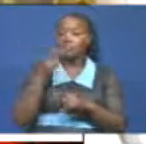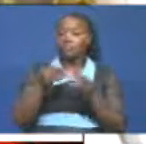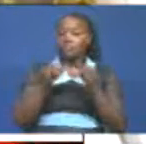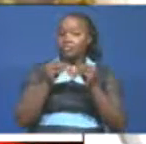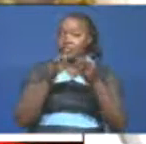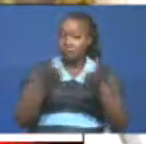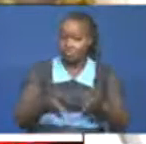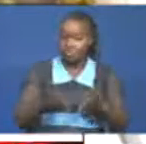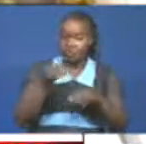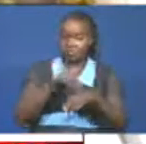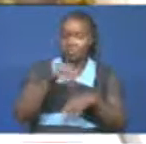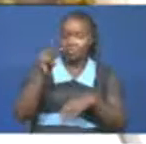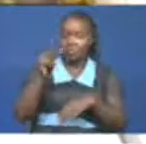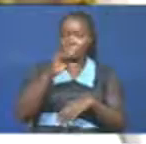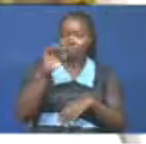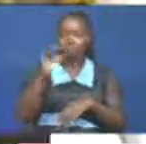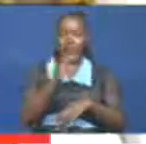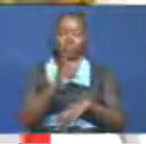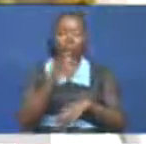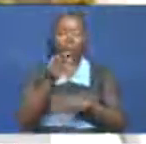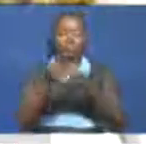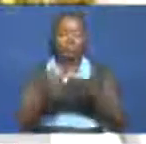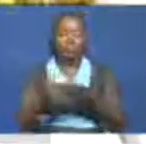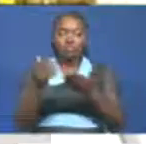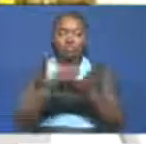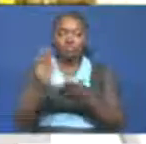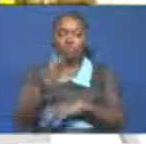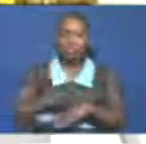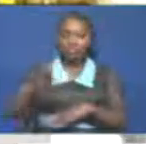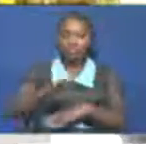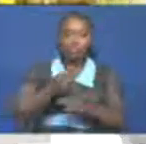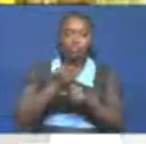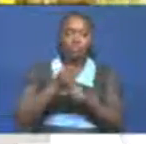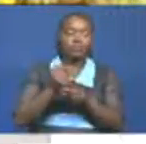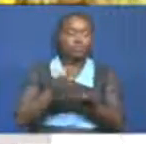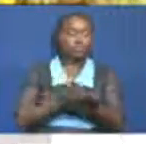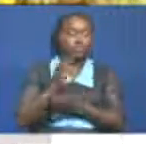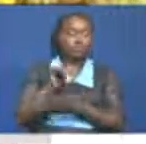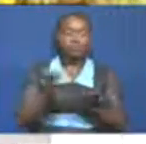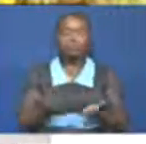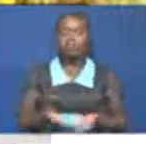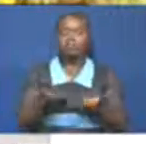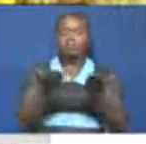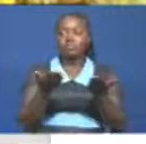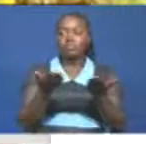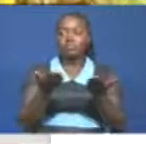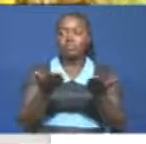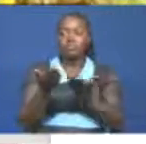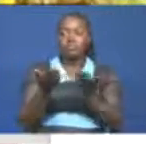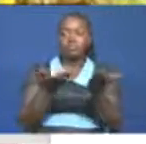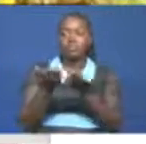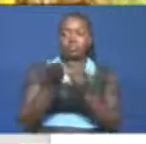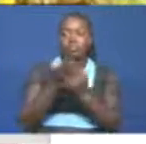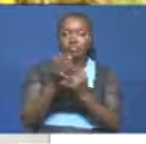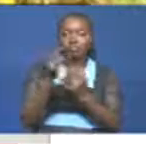at KICC to discuss some of the areas that they can work on to ensure that we improve or grow trade between the two countries. At